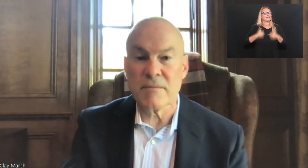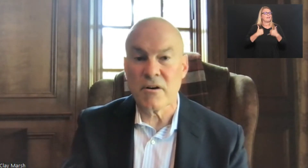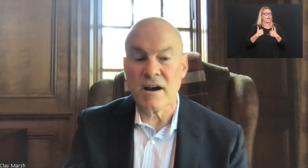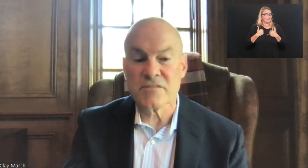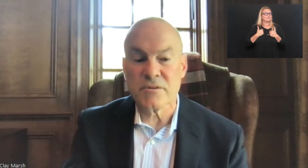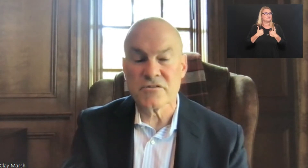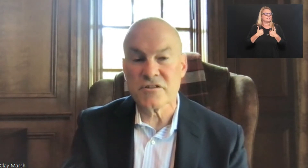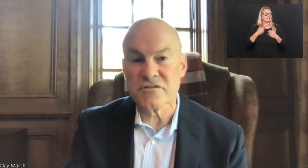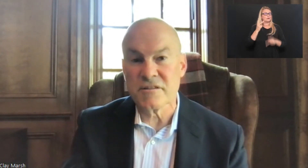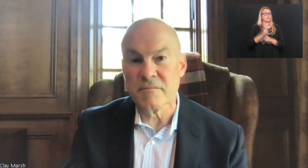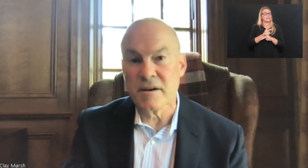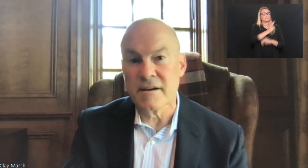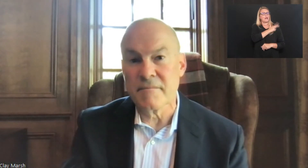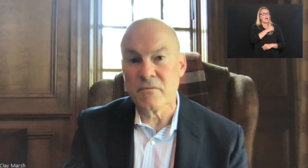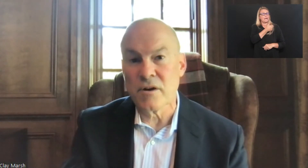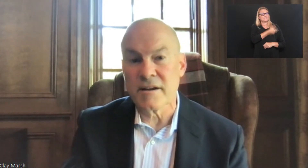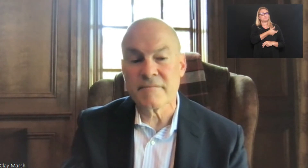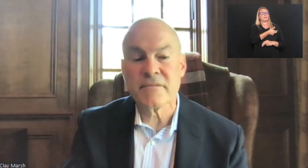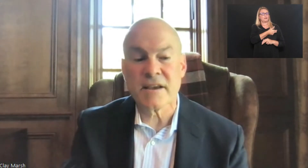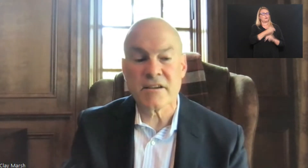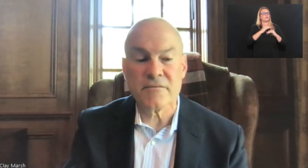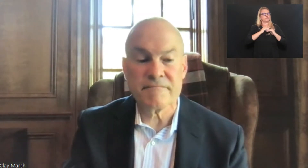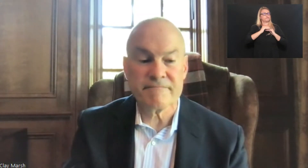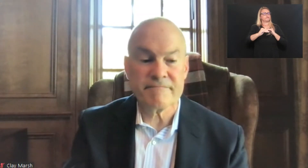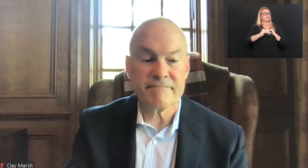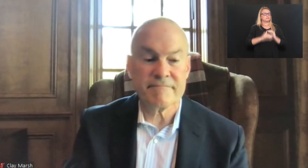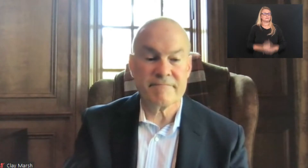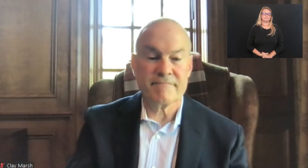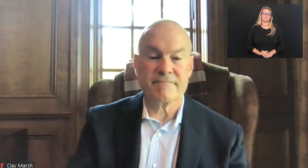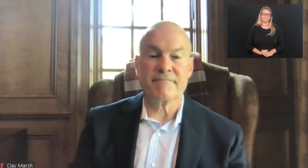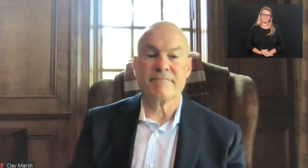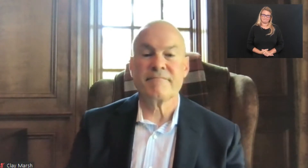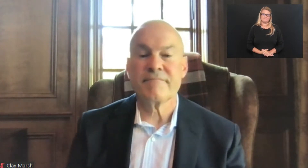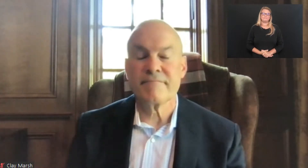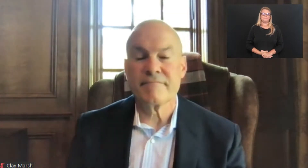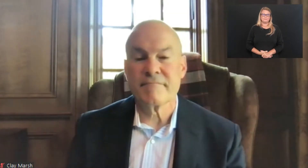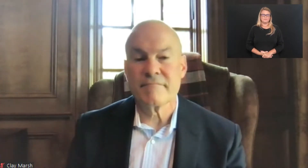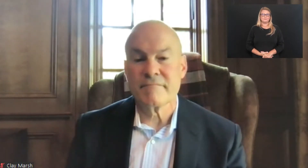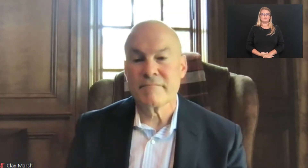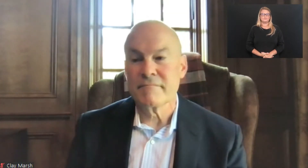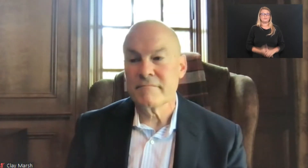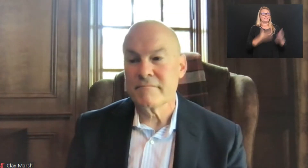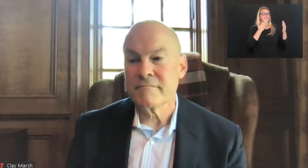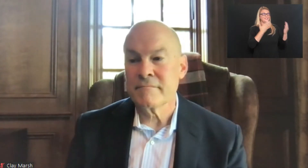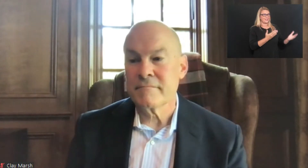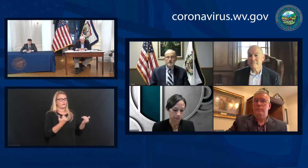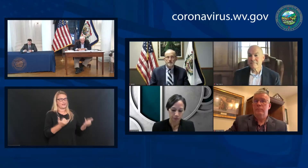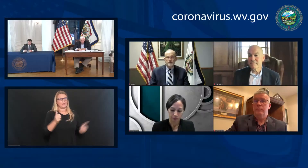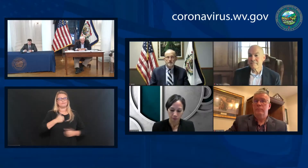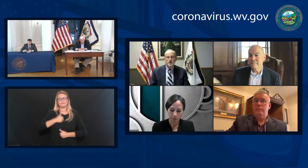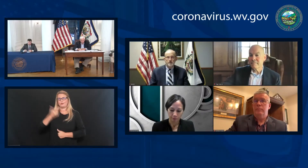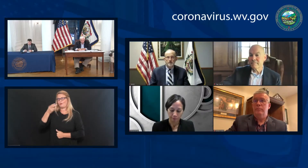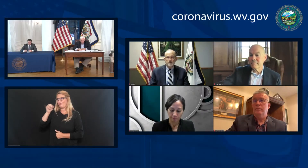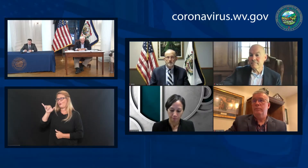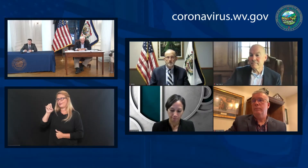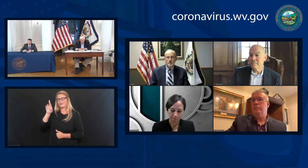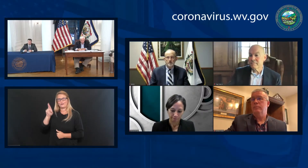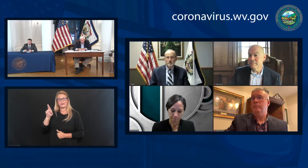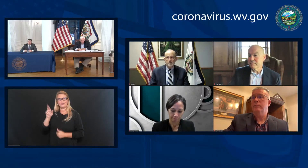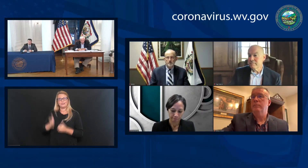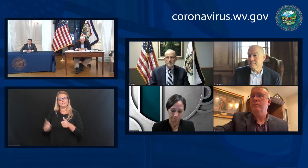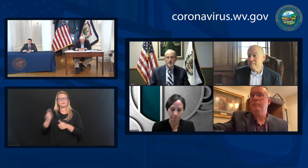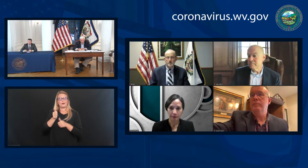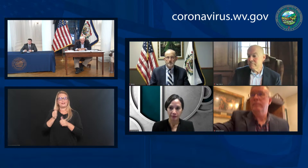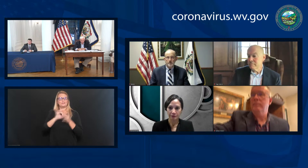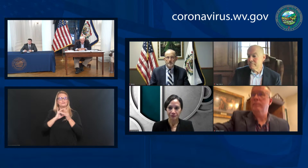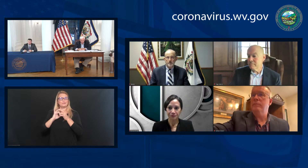will keep our hospital system running. Thank you. All right, thank you, Dr. Marsh. Next, we'll go to retired Major General Jim Hoyer, the director of our